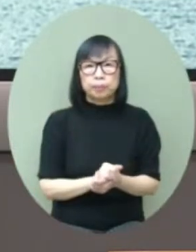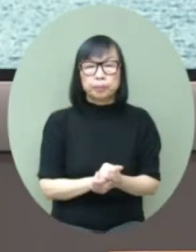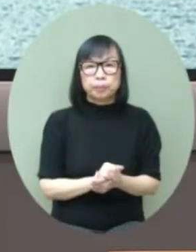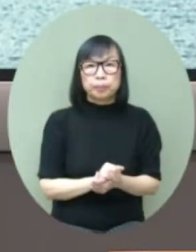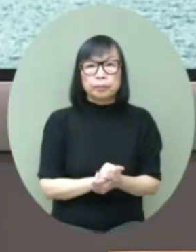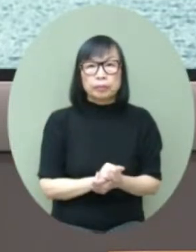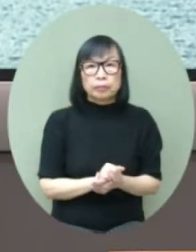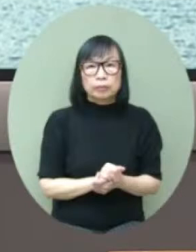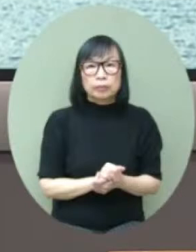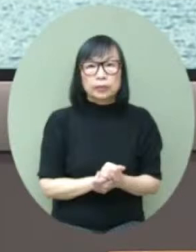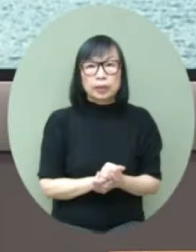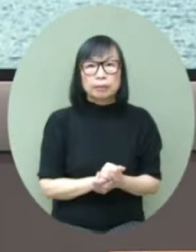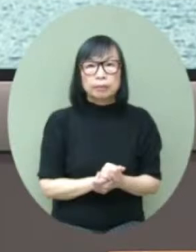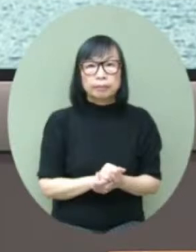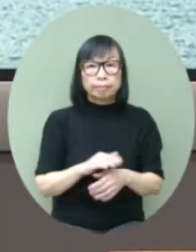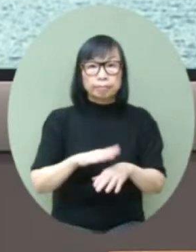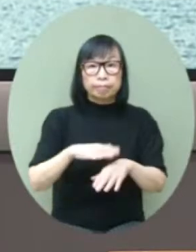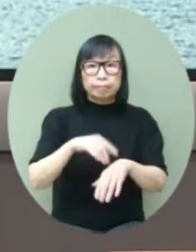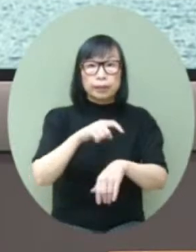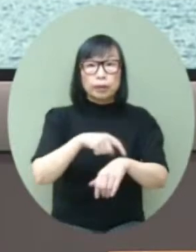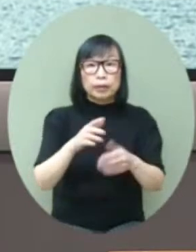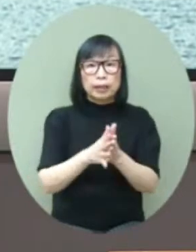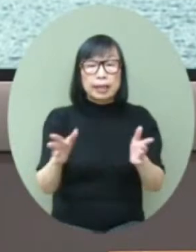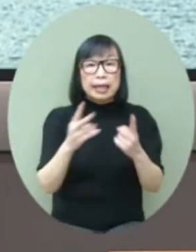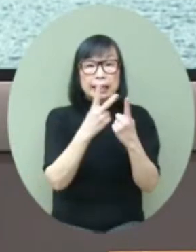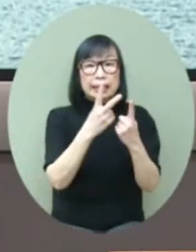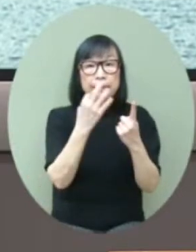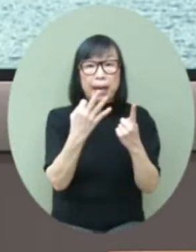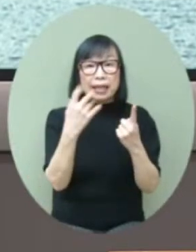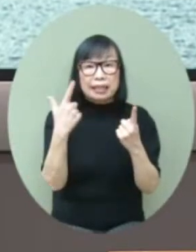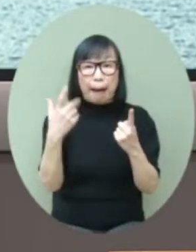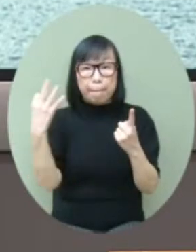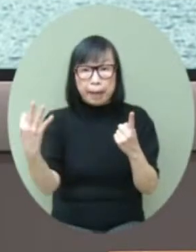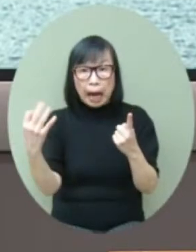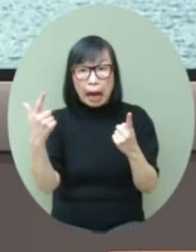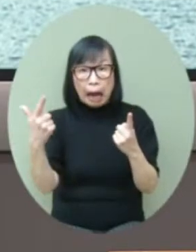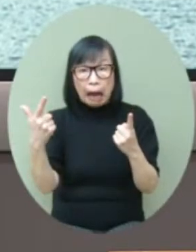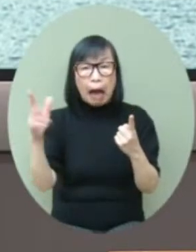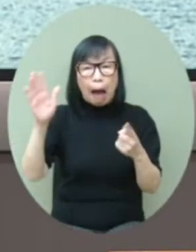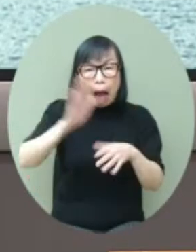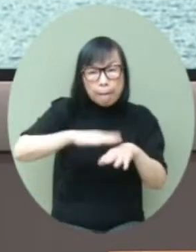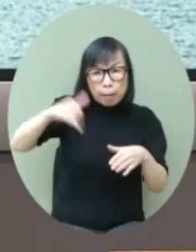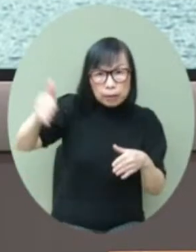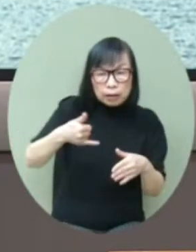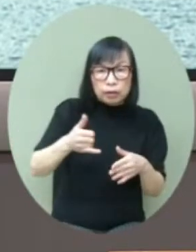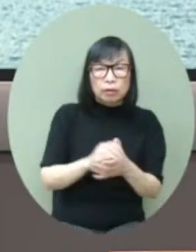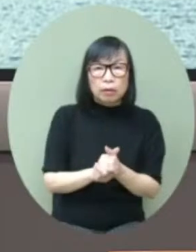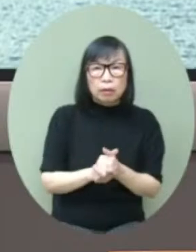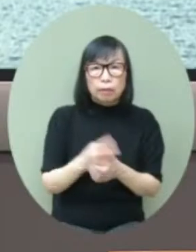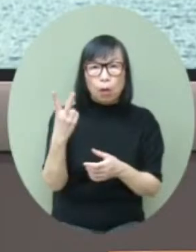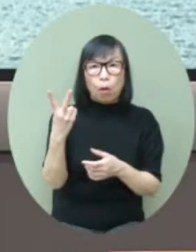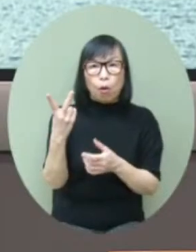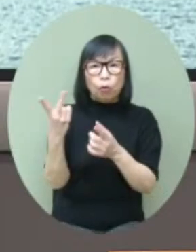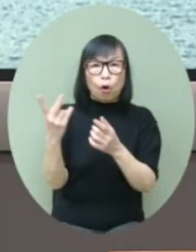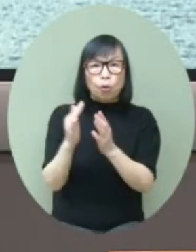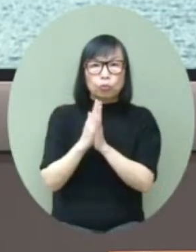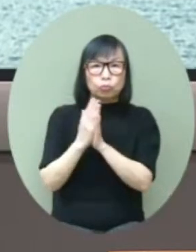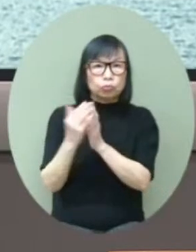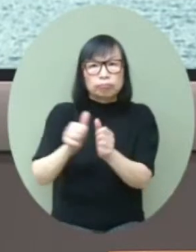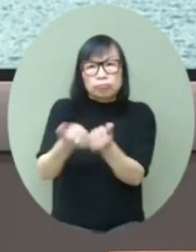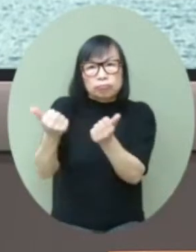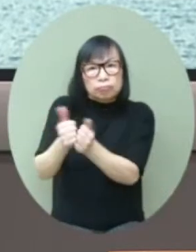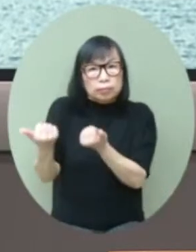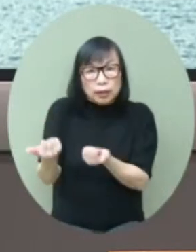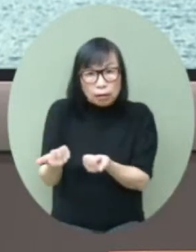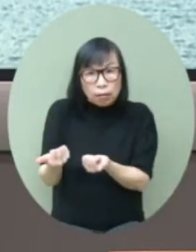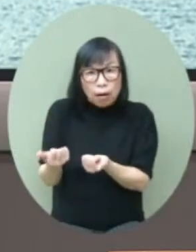saying hi or saying goodbye. So at that time, 12838 arrived at that time. The two of them did